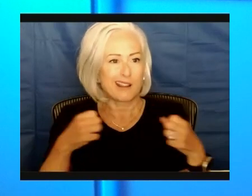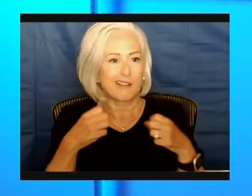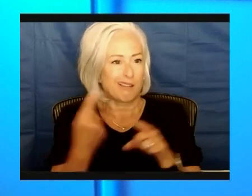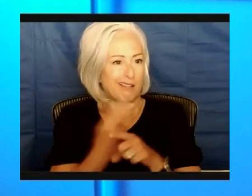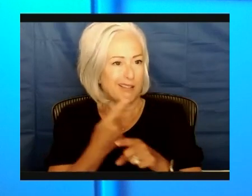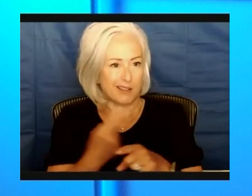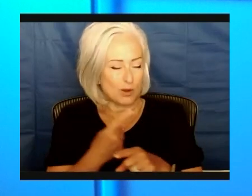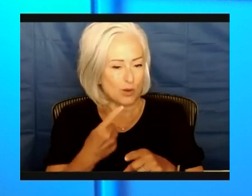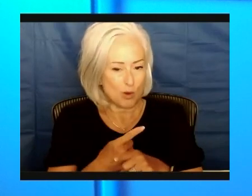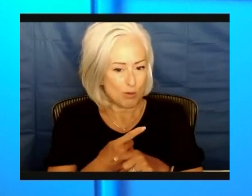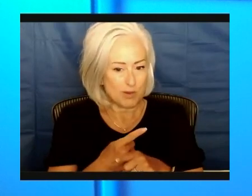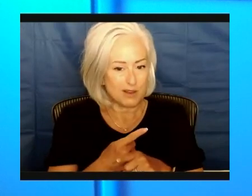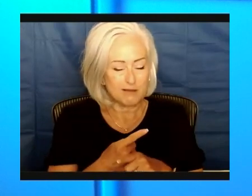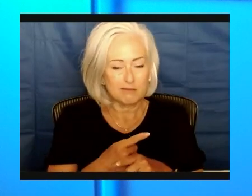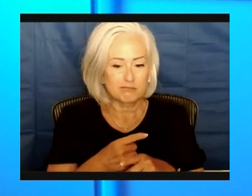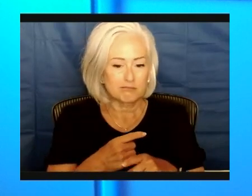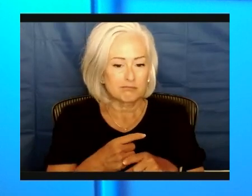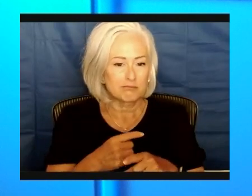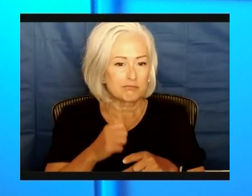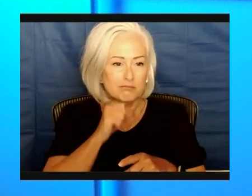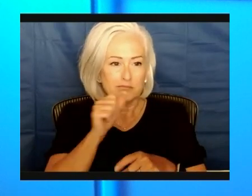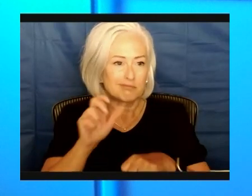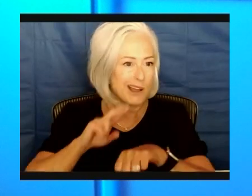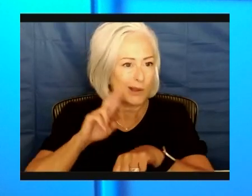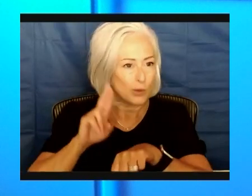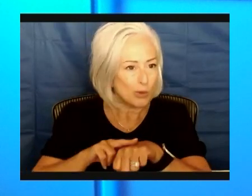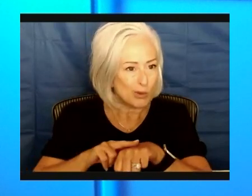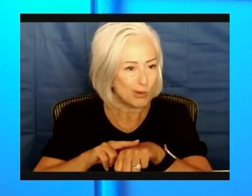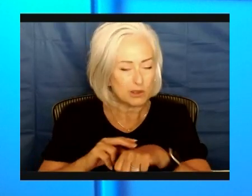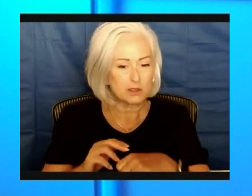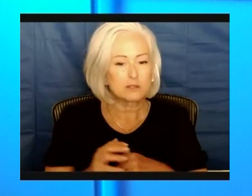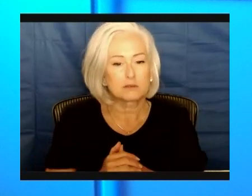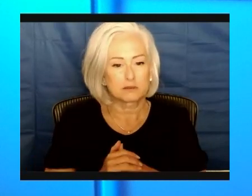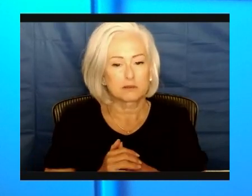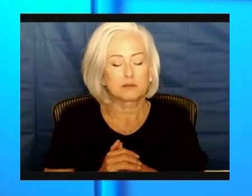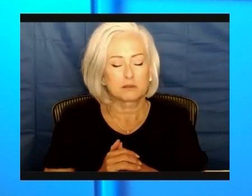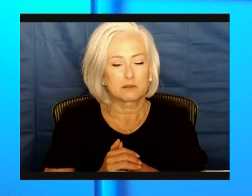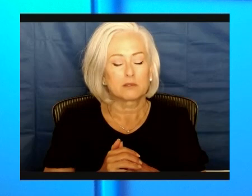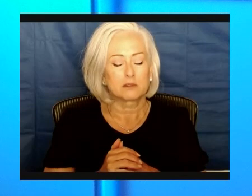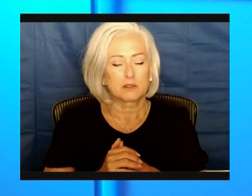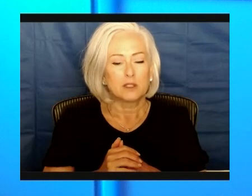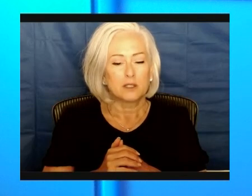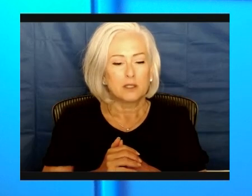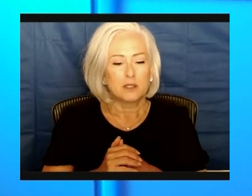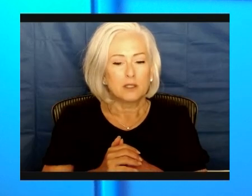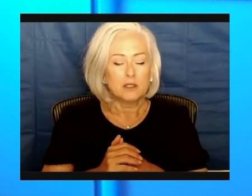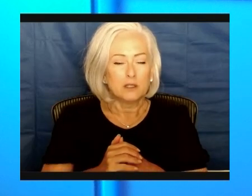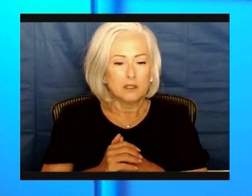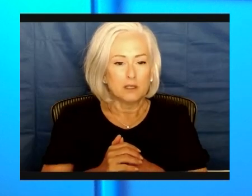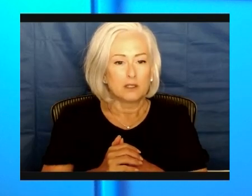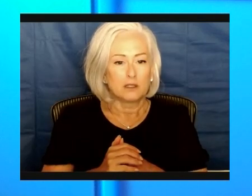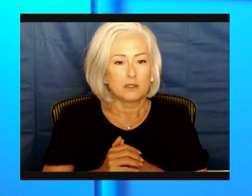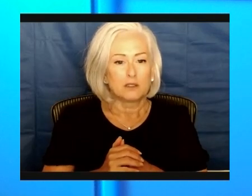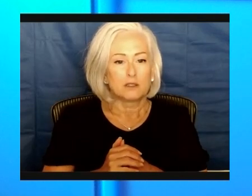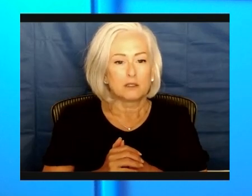this junction of time, in August